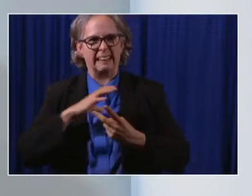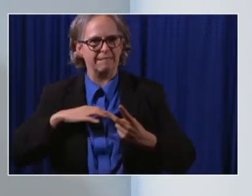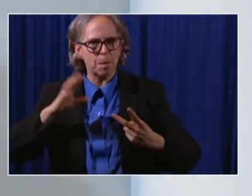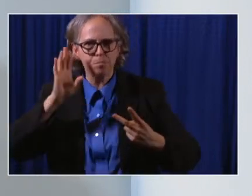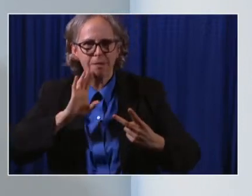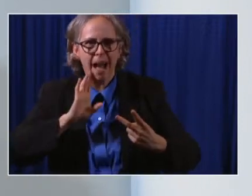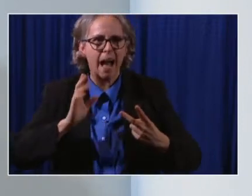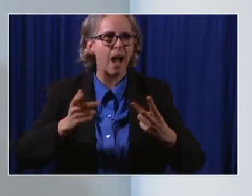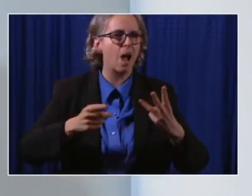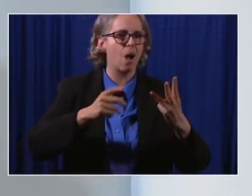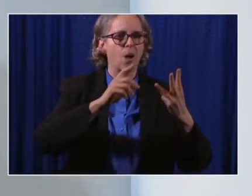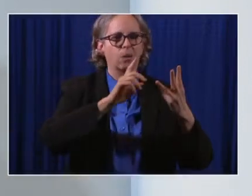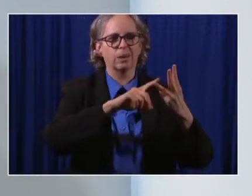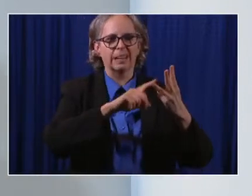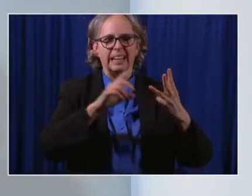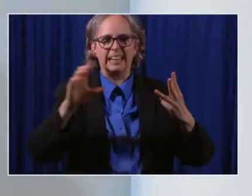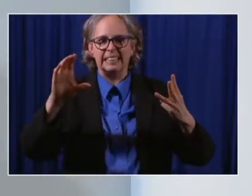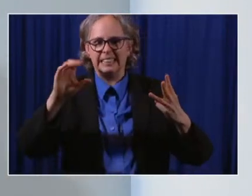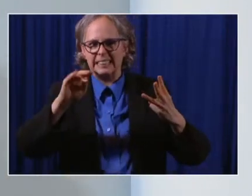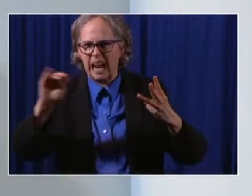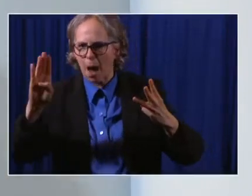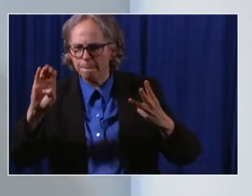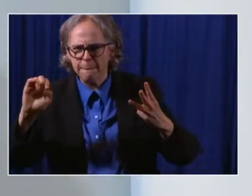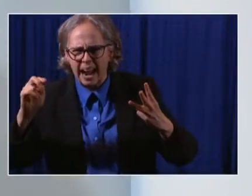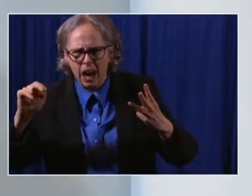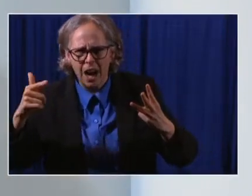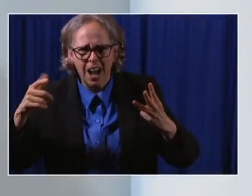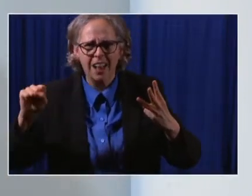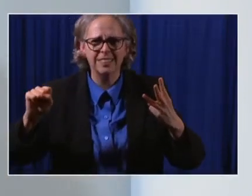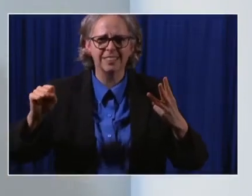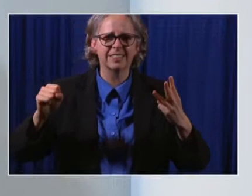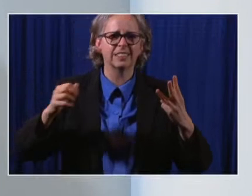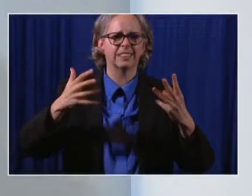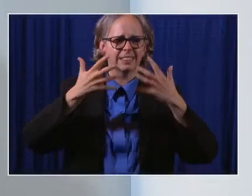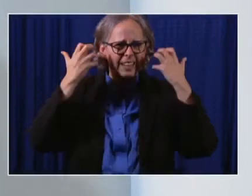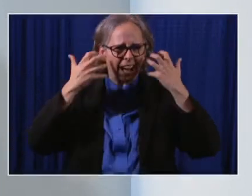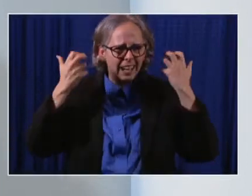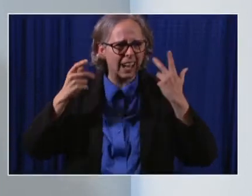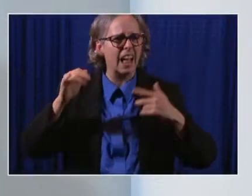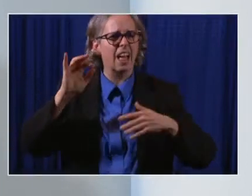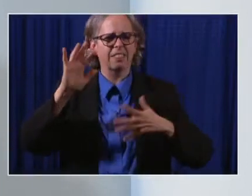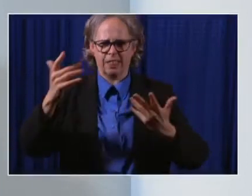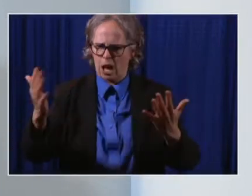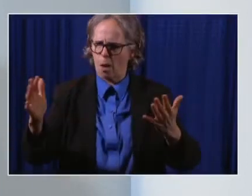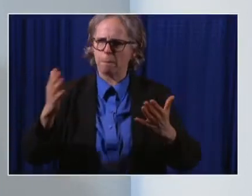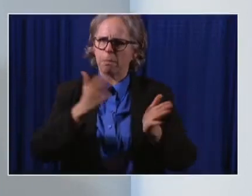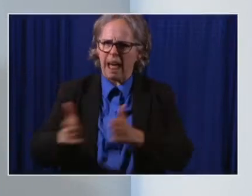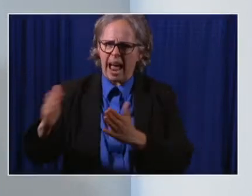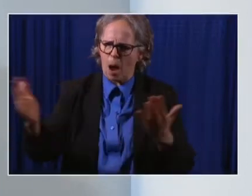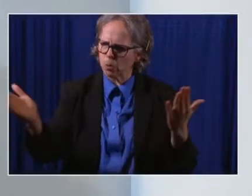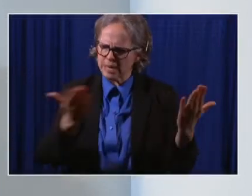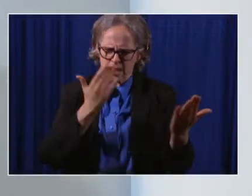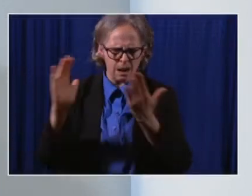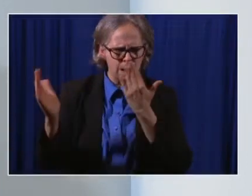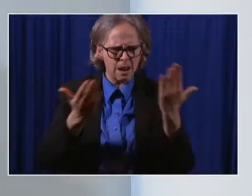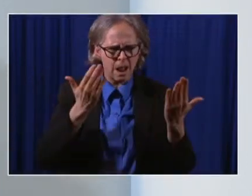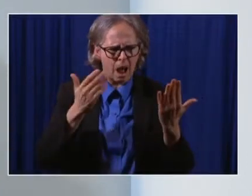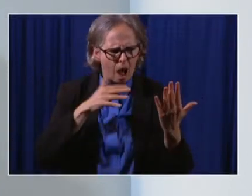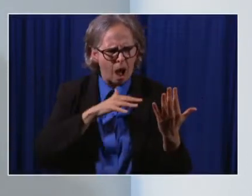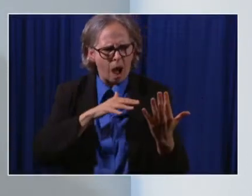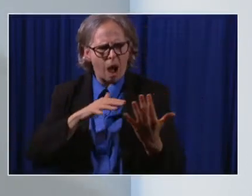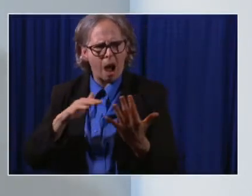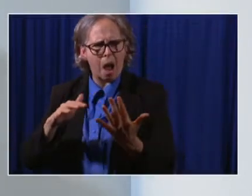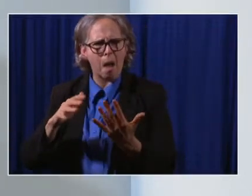season, I should say. While both teams are likely able to return to competition under the existing order that I previously